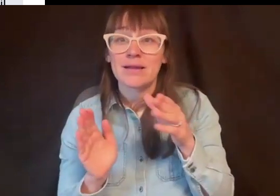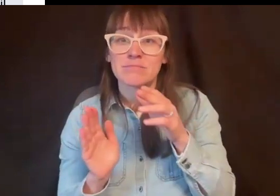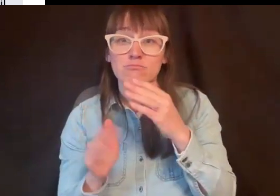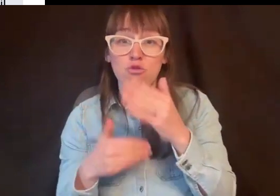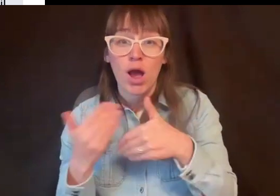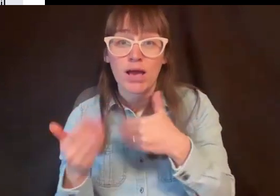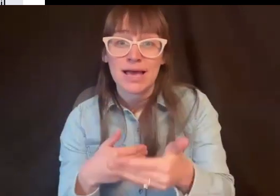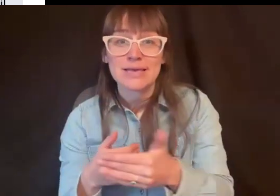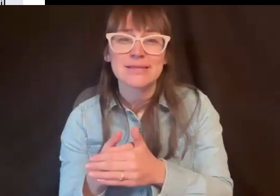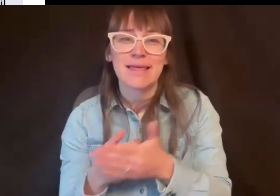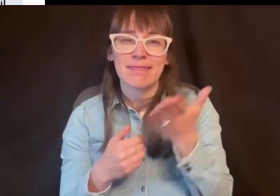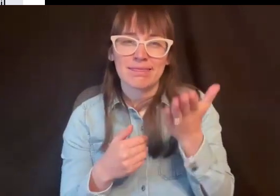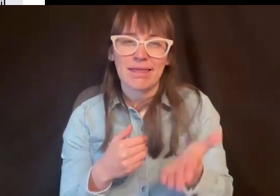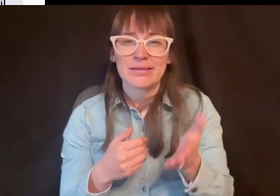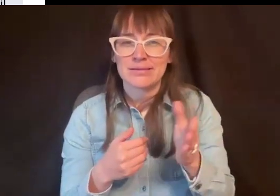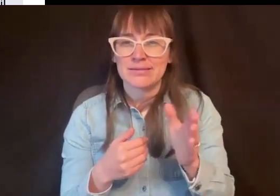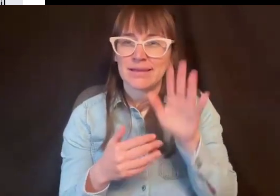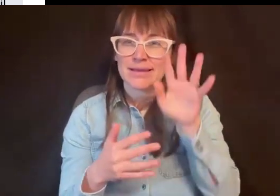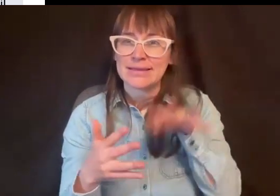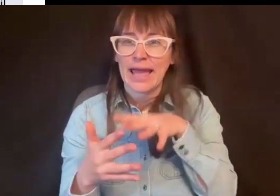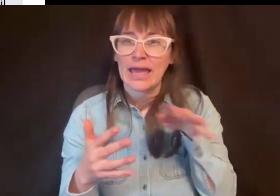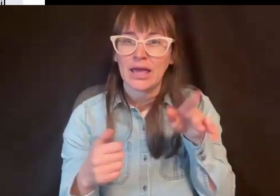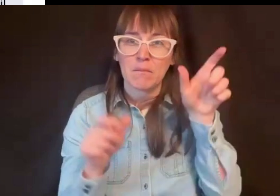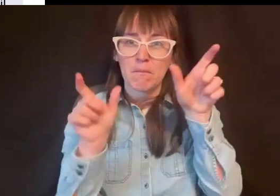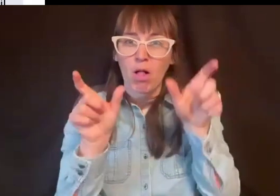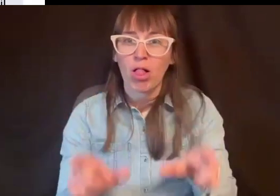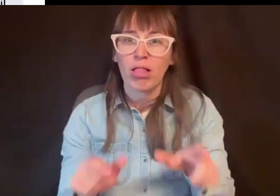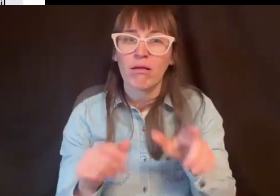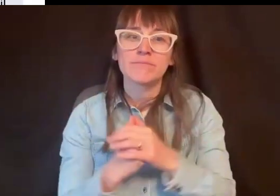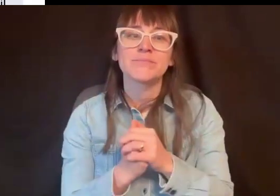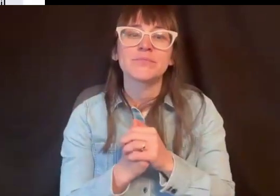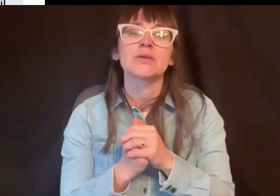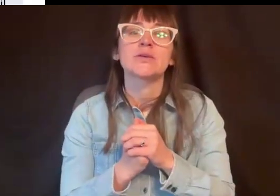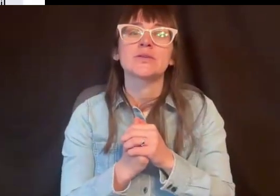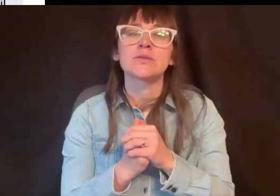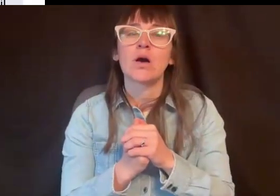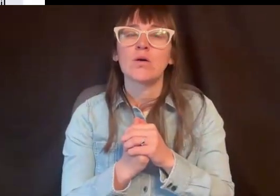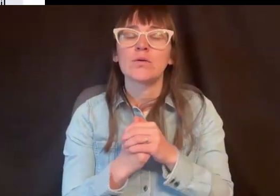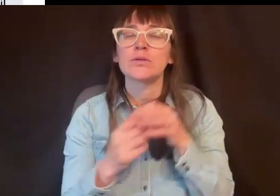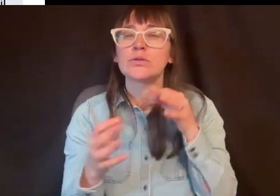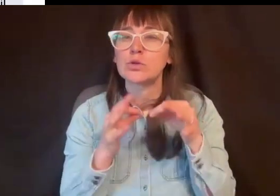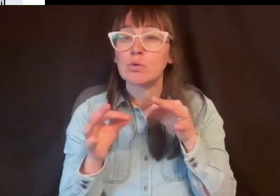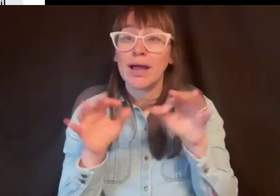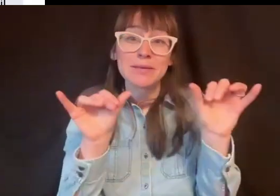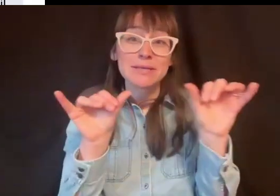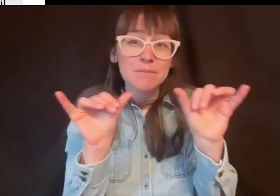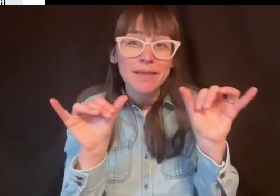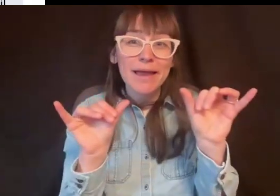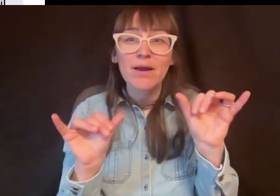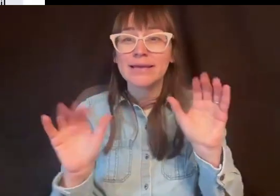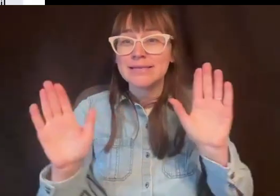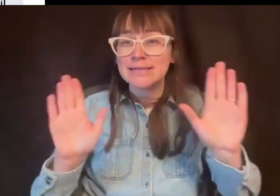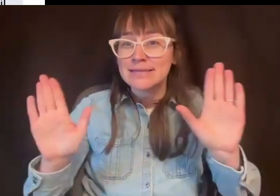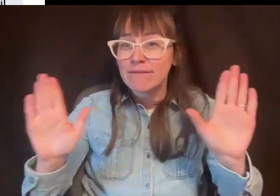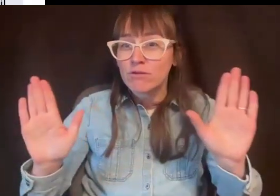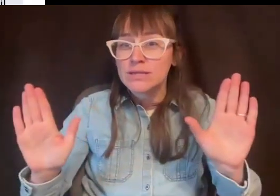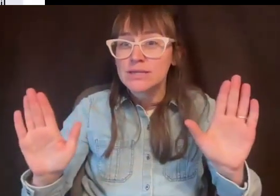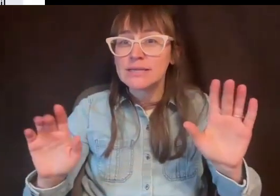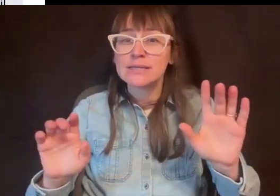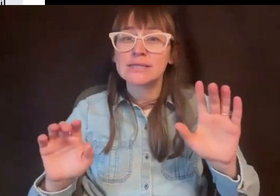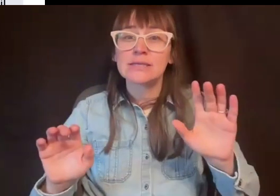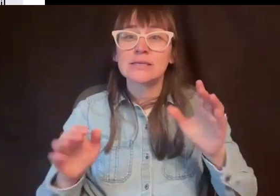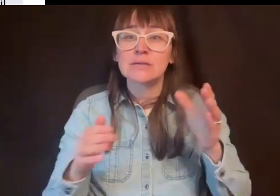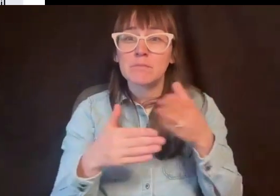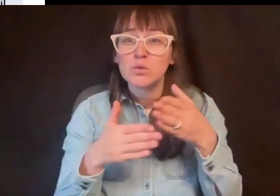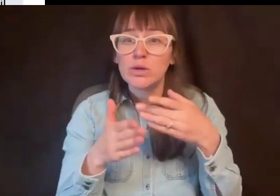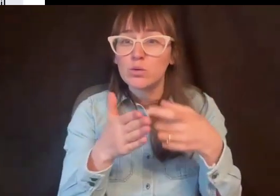the guidance that we published today. So this chart describes the similarities and differences between the requirements for area plan approval